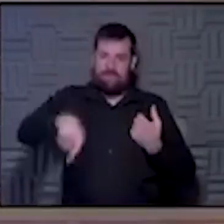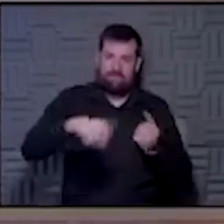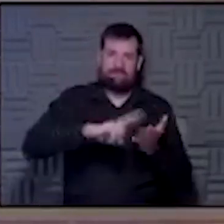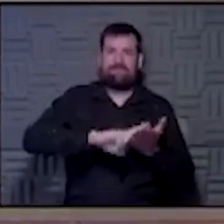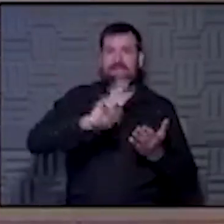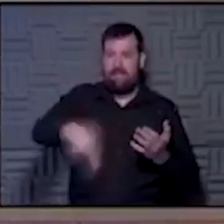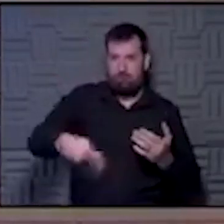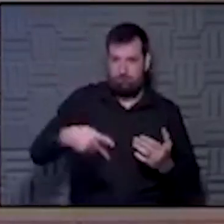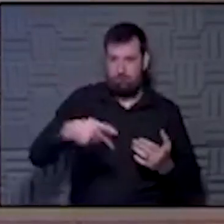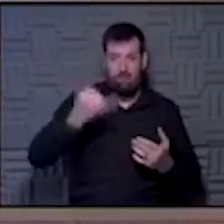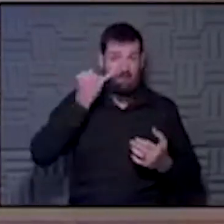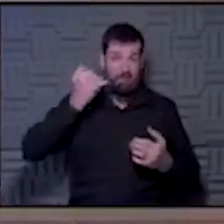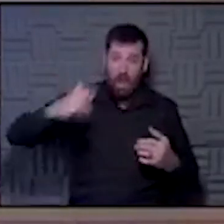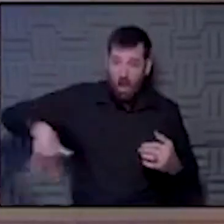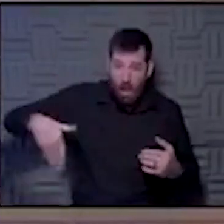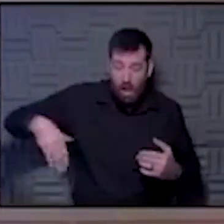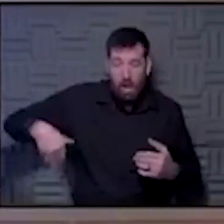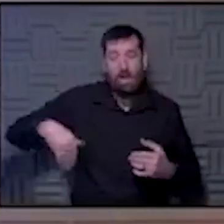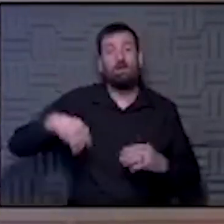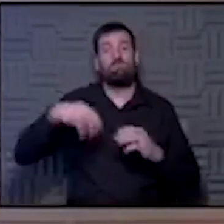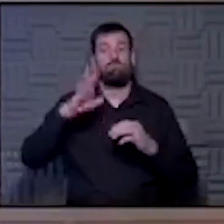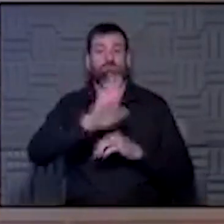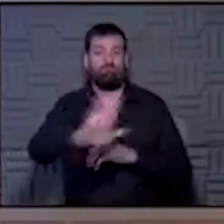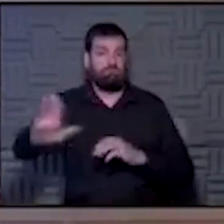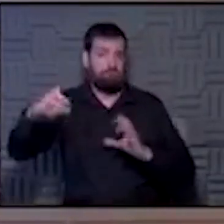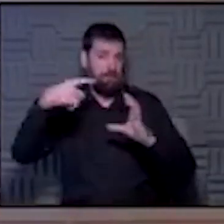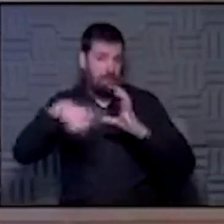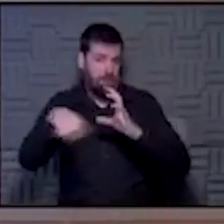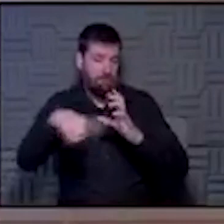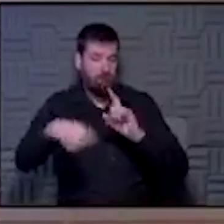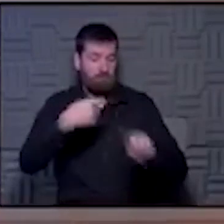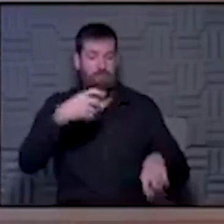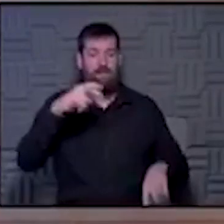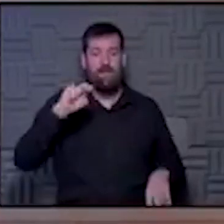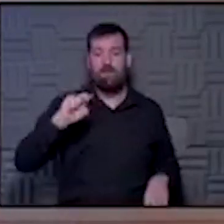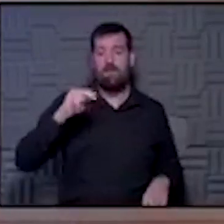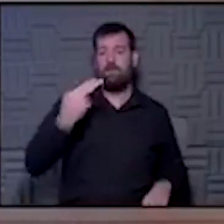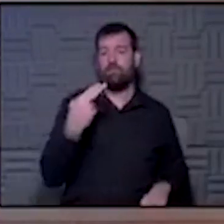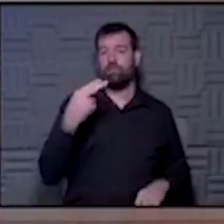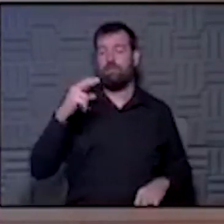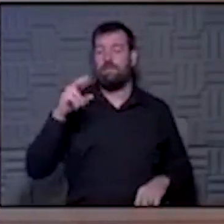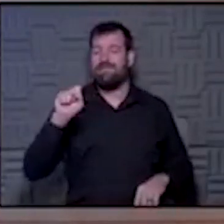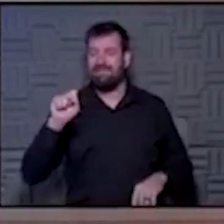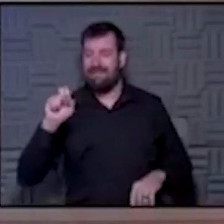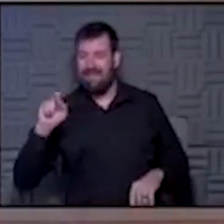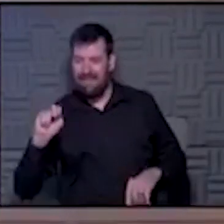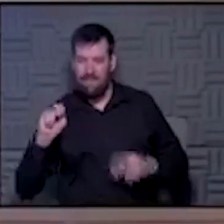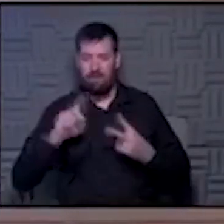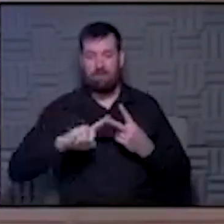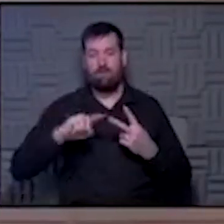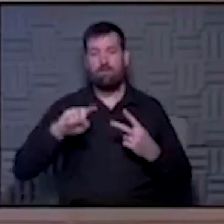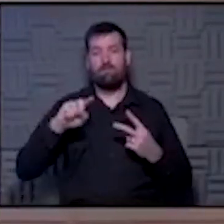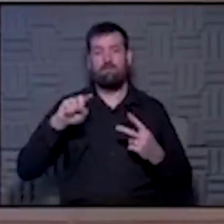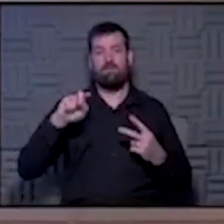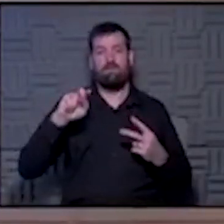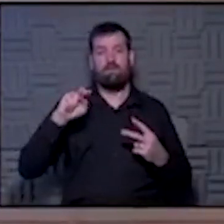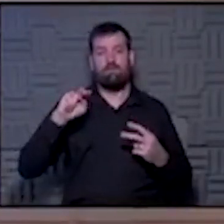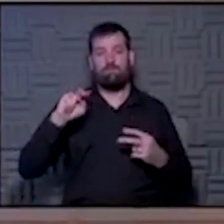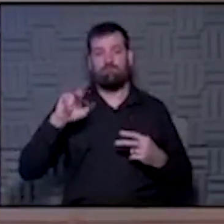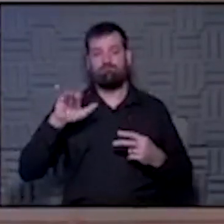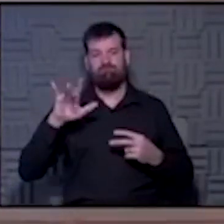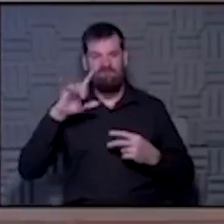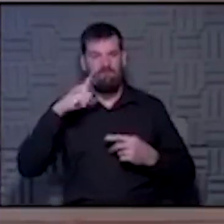yet, through the emails that they have received both from NHSN and HHS to get on the